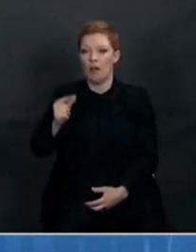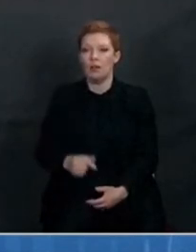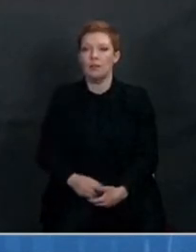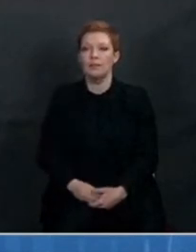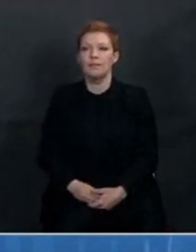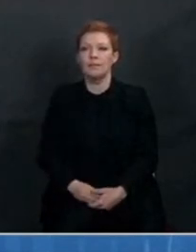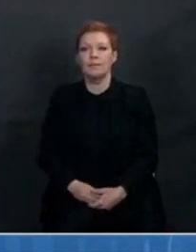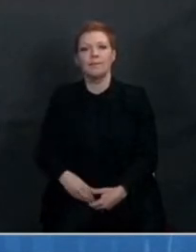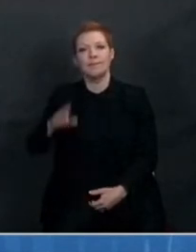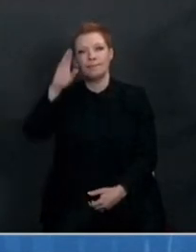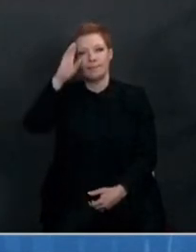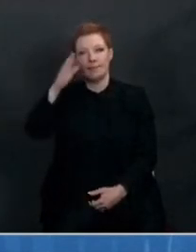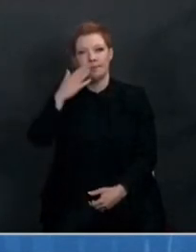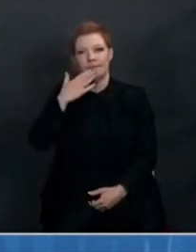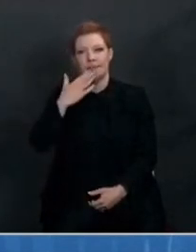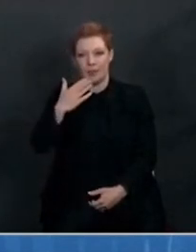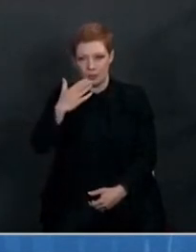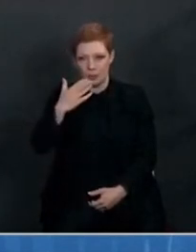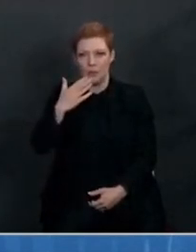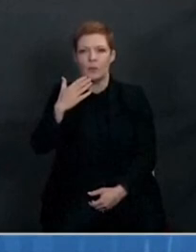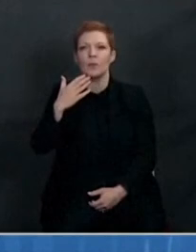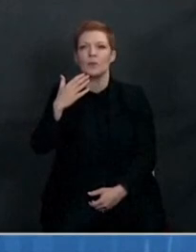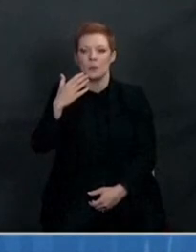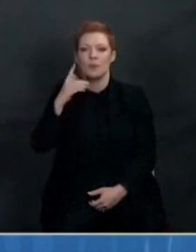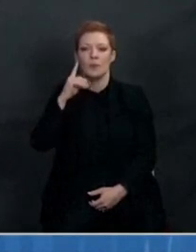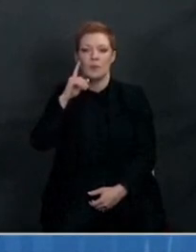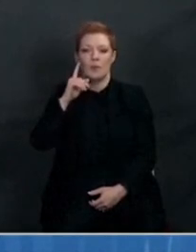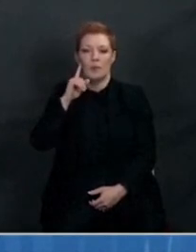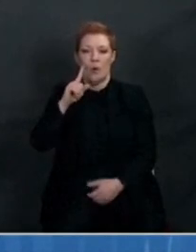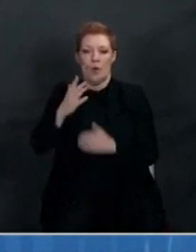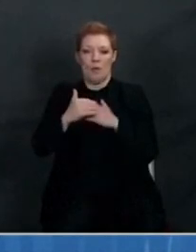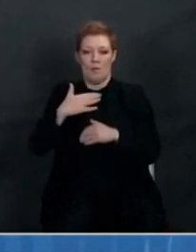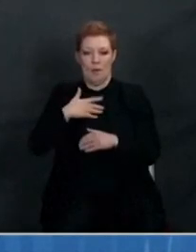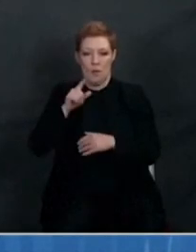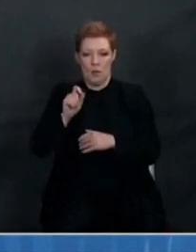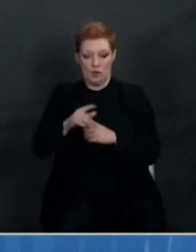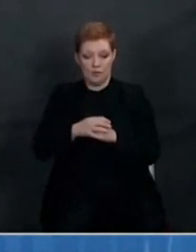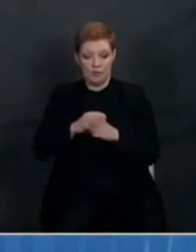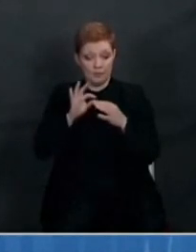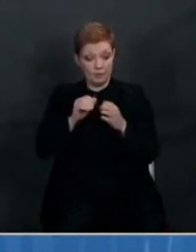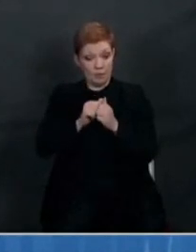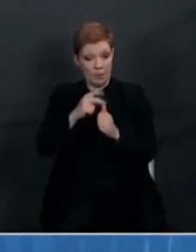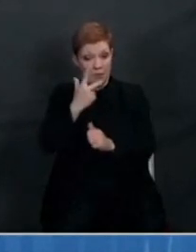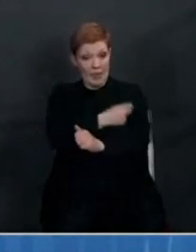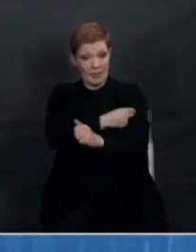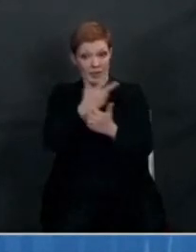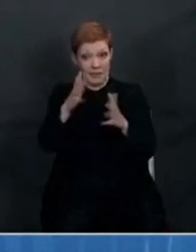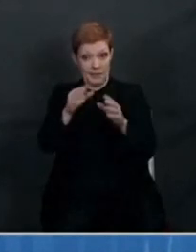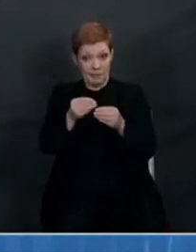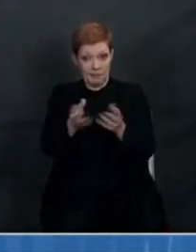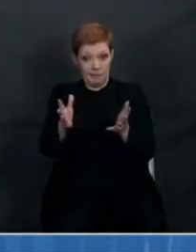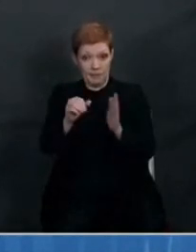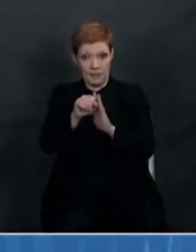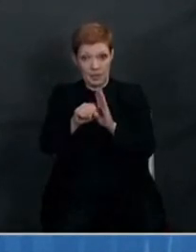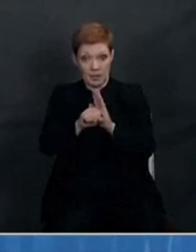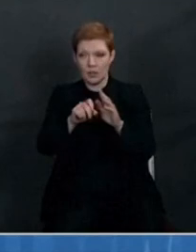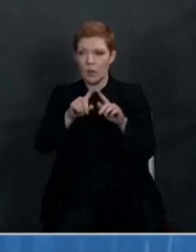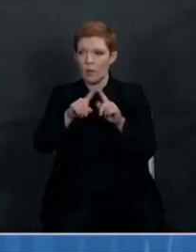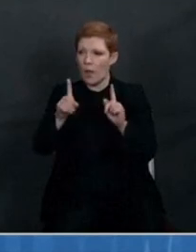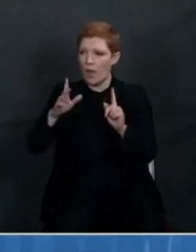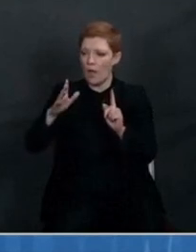Hi, thanks for the call and the question. In terms of vaccines that have been allocated to states but not yet gotten